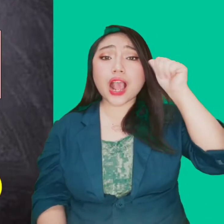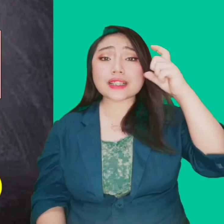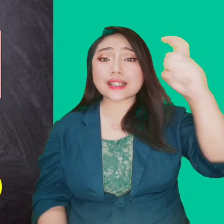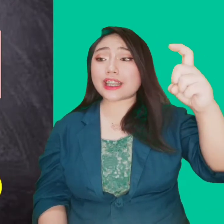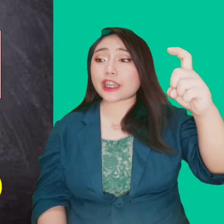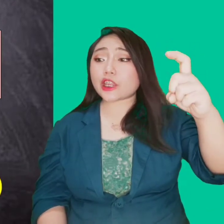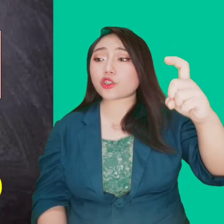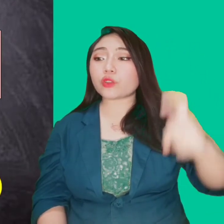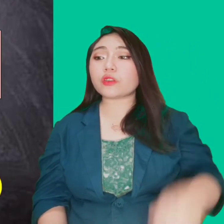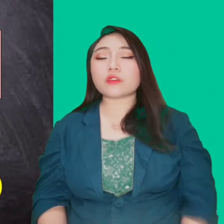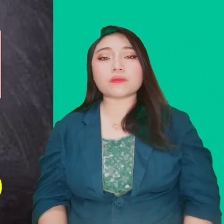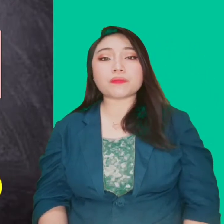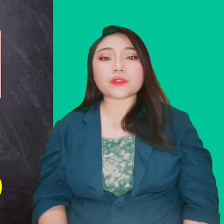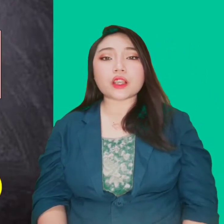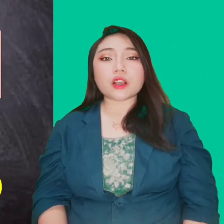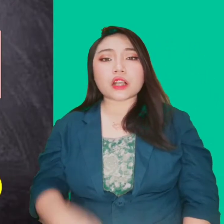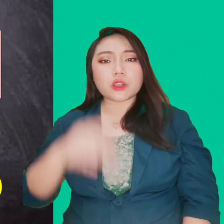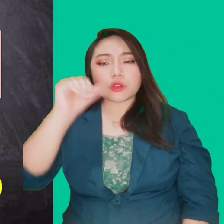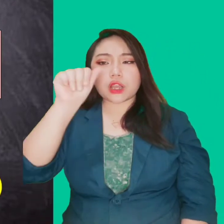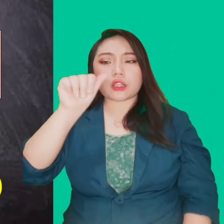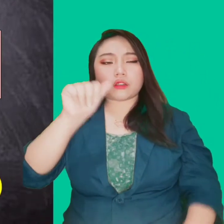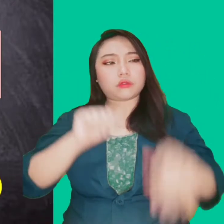So if you're looking for acceleration,